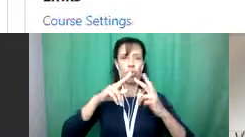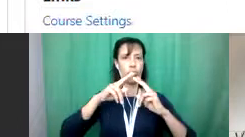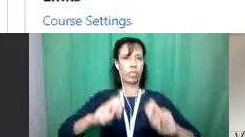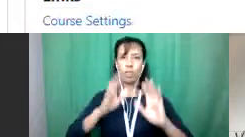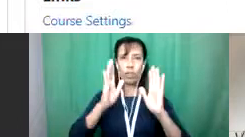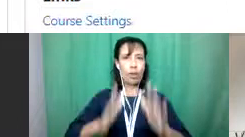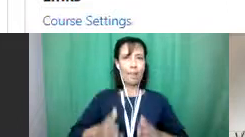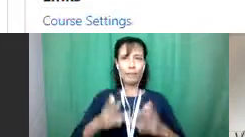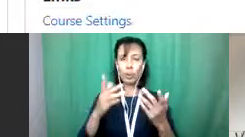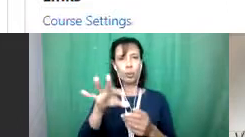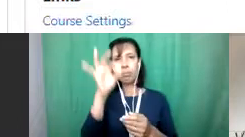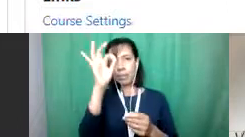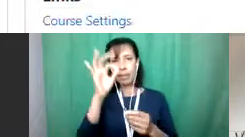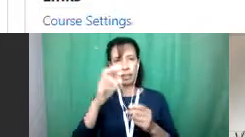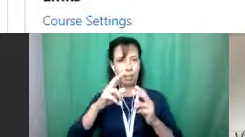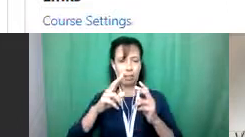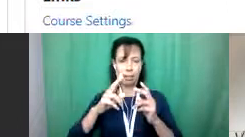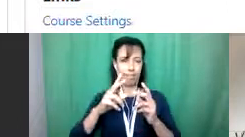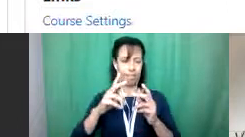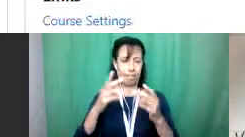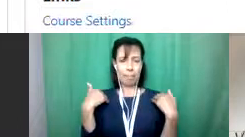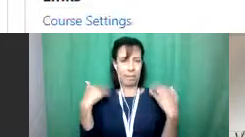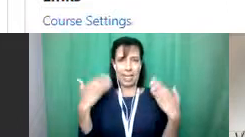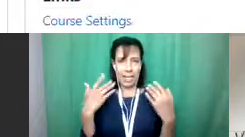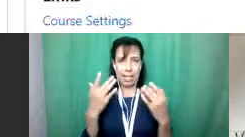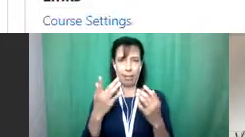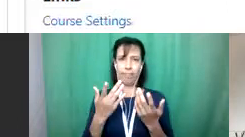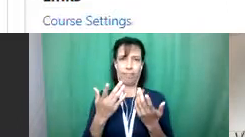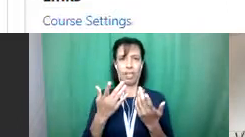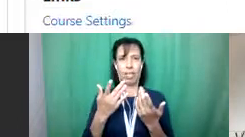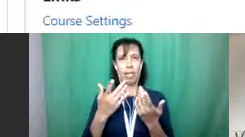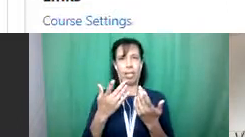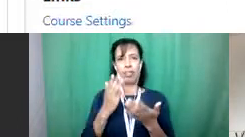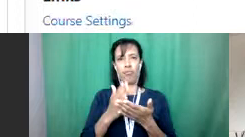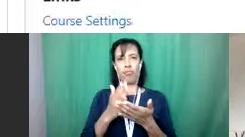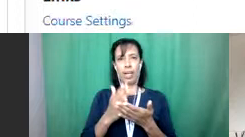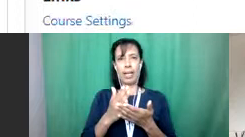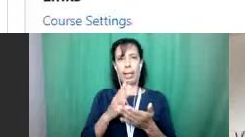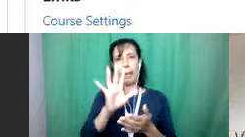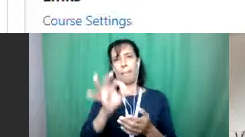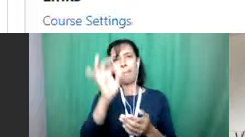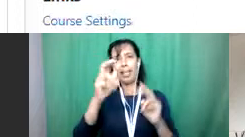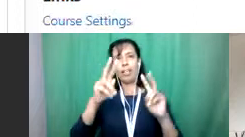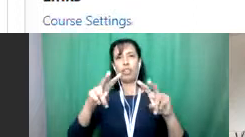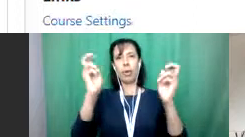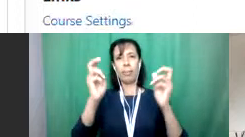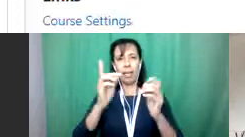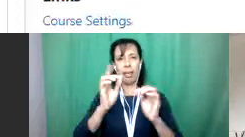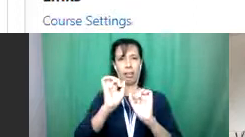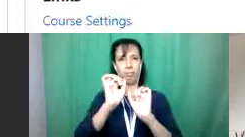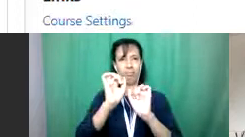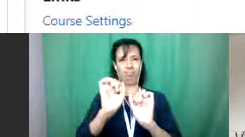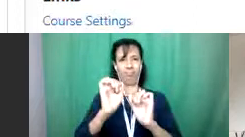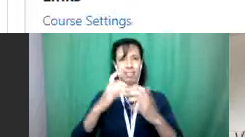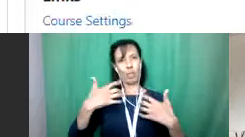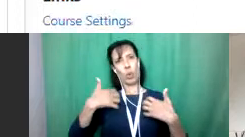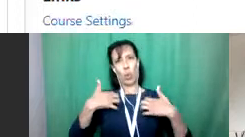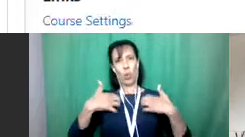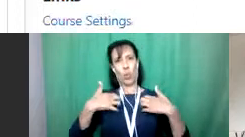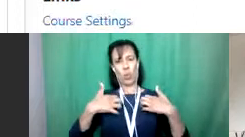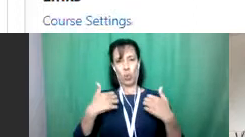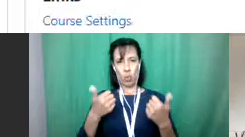all. You can choose your research area. That's absolutely up to you, something that you are interested in. That's important. The reason why I chose